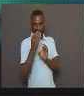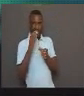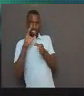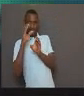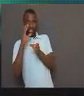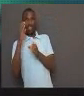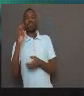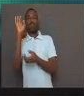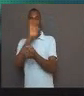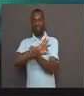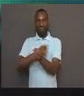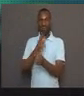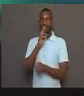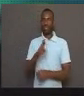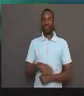forces.